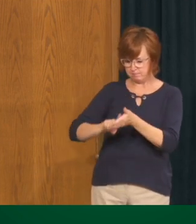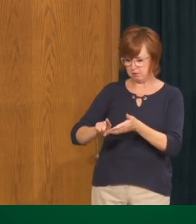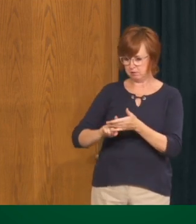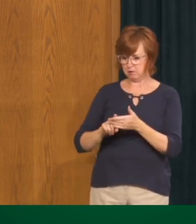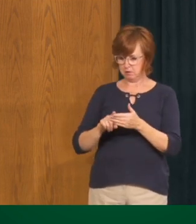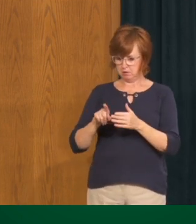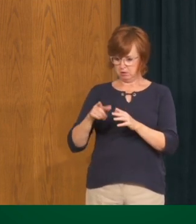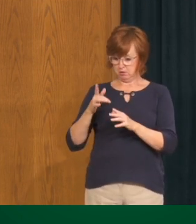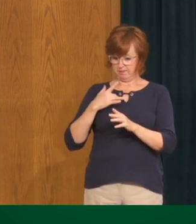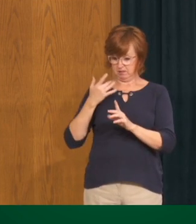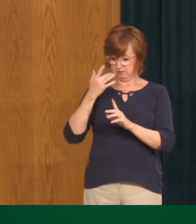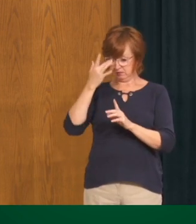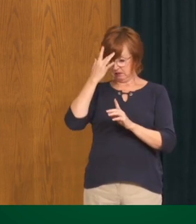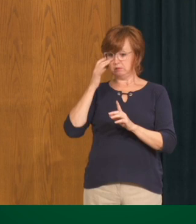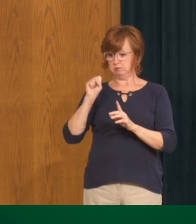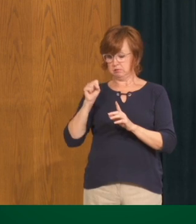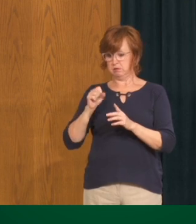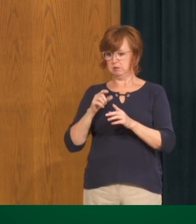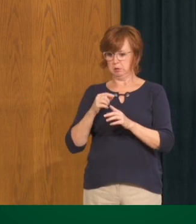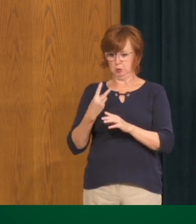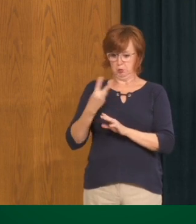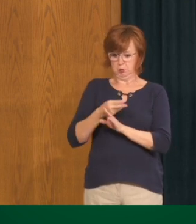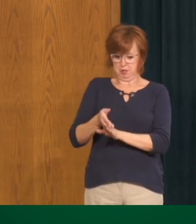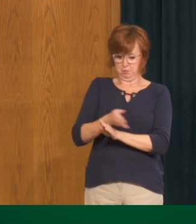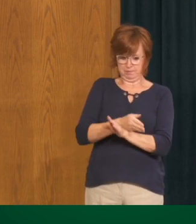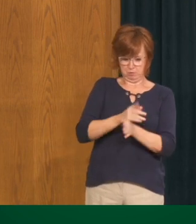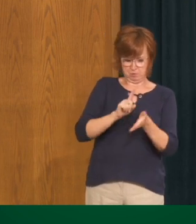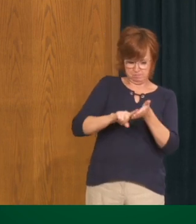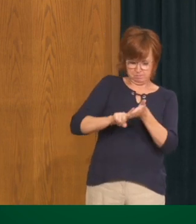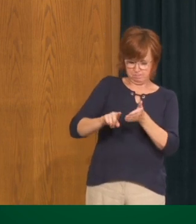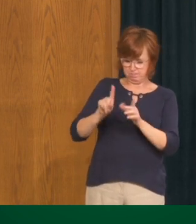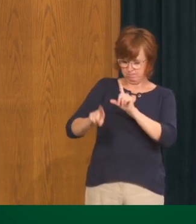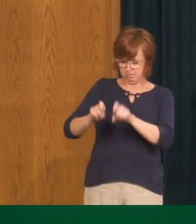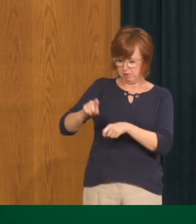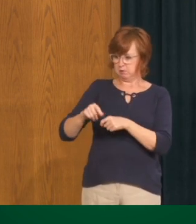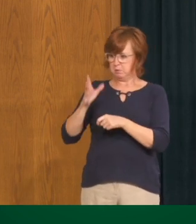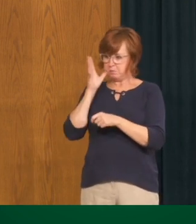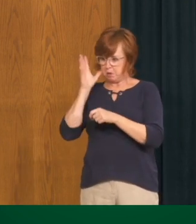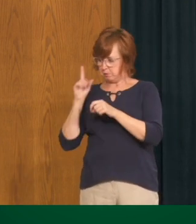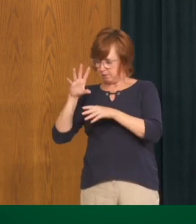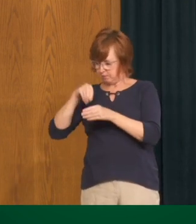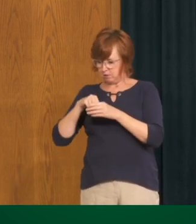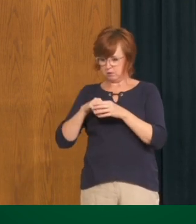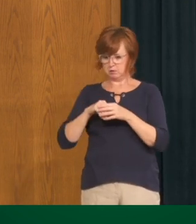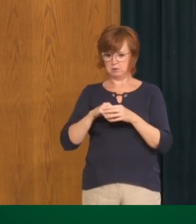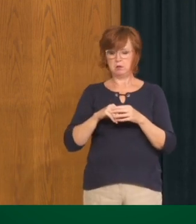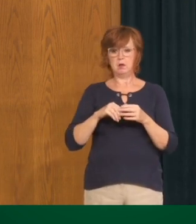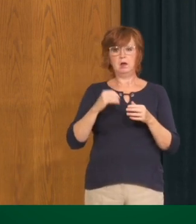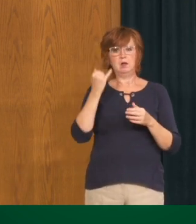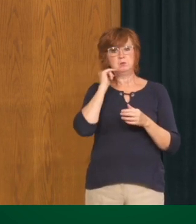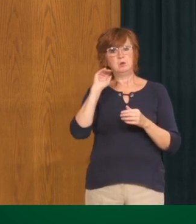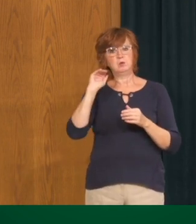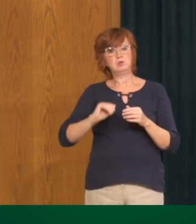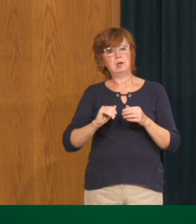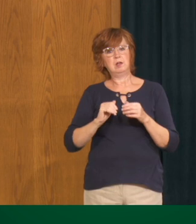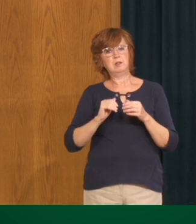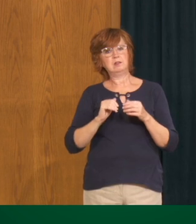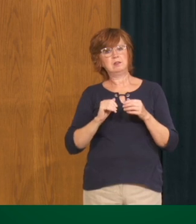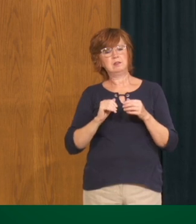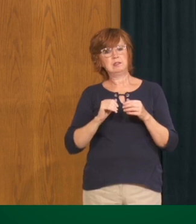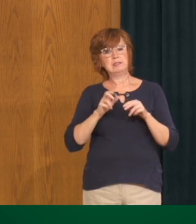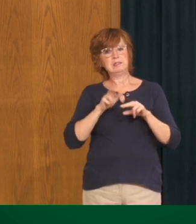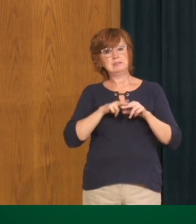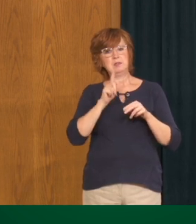symptoms. And if a child was, not really in close contact with more than 4 or 5 children in the class setting, it may just mean that possibly 4 or